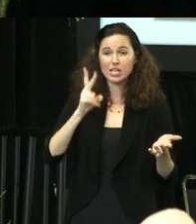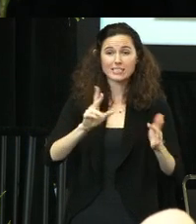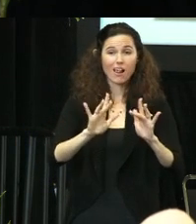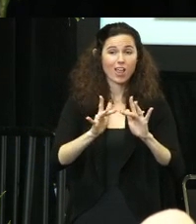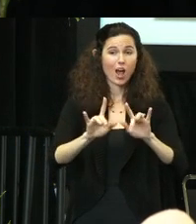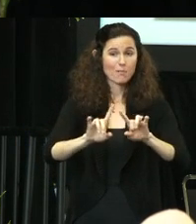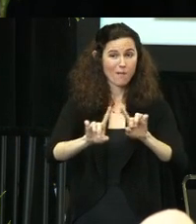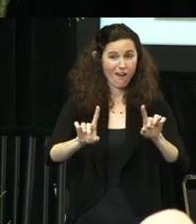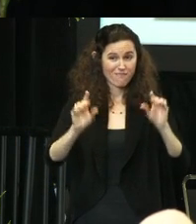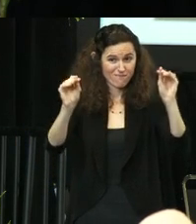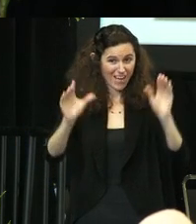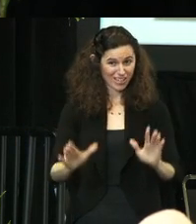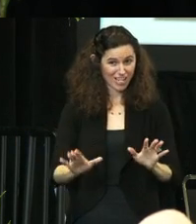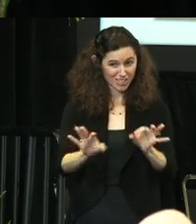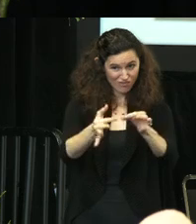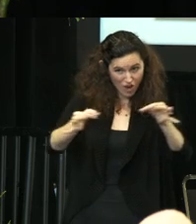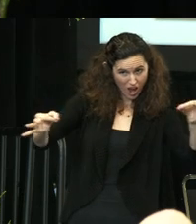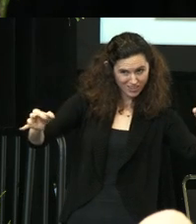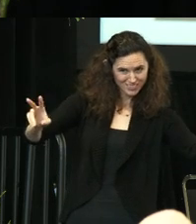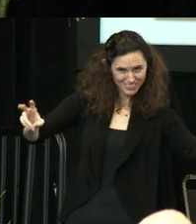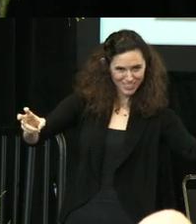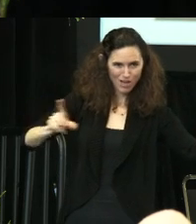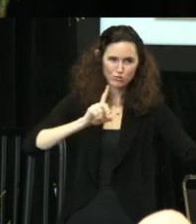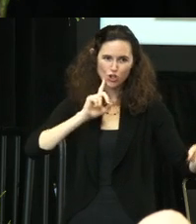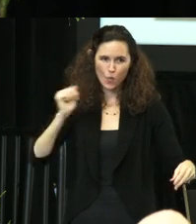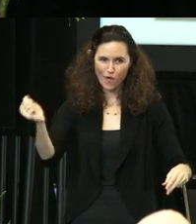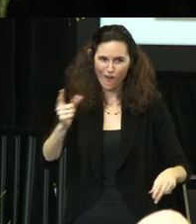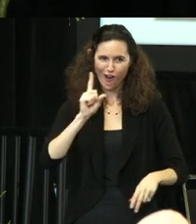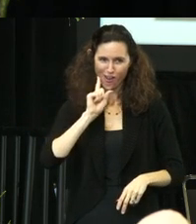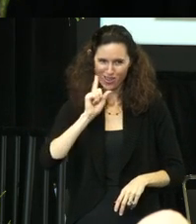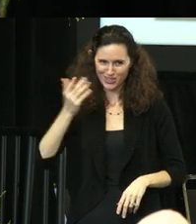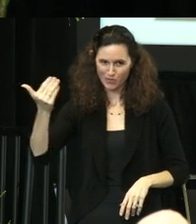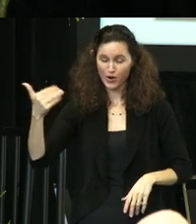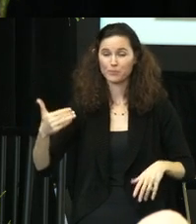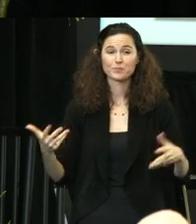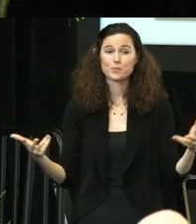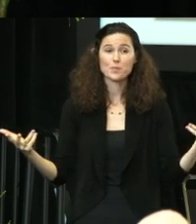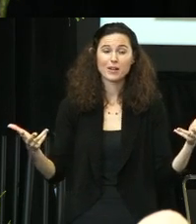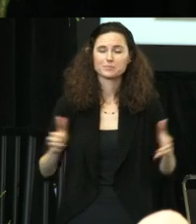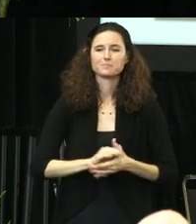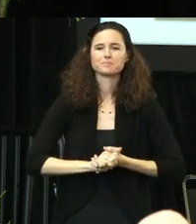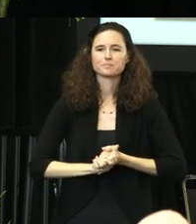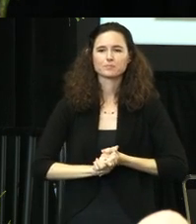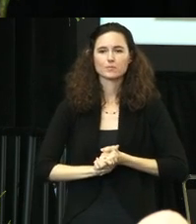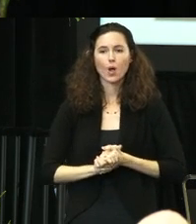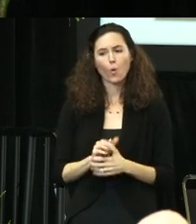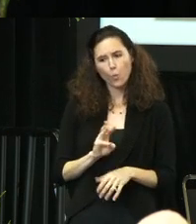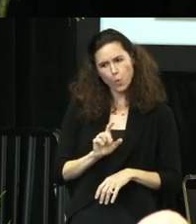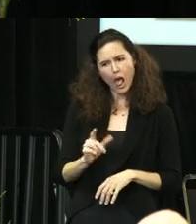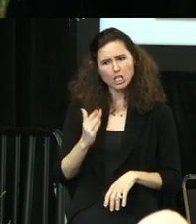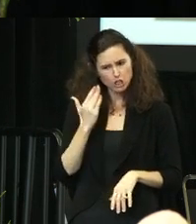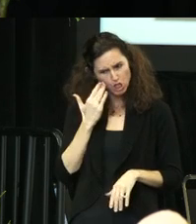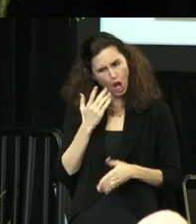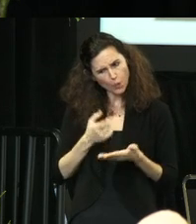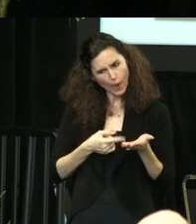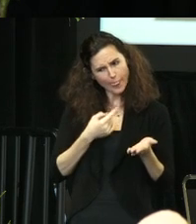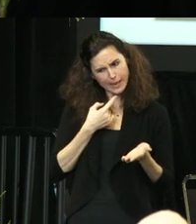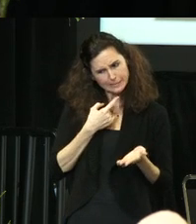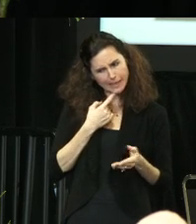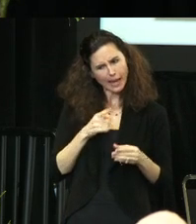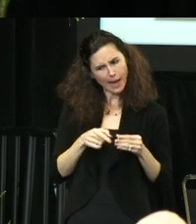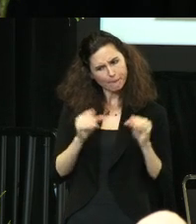But faculty, here we go. I'm sure we've all heard this at one point in our lives. Well, you know what they say